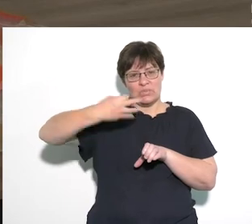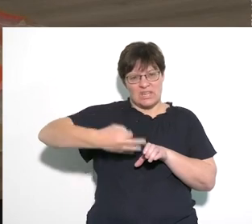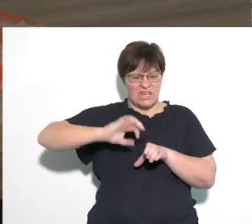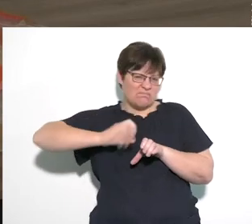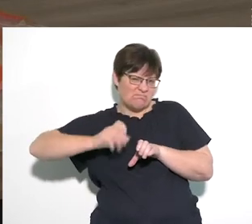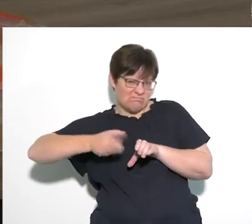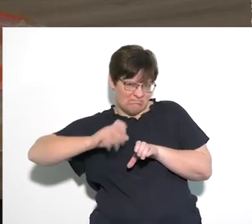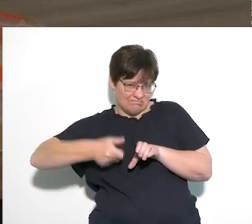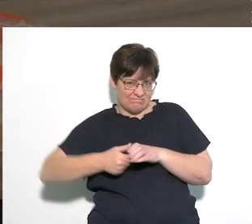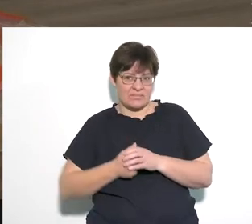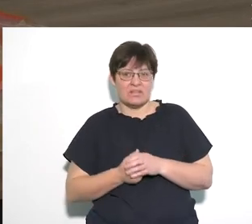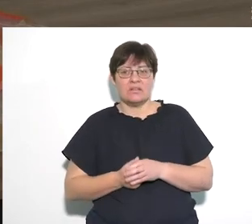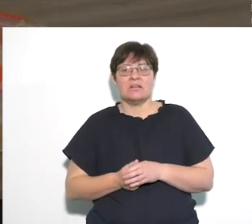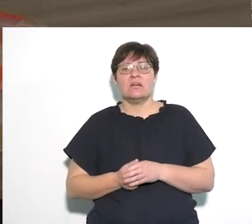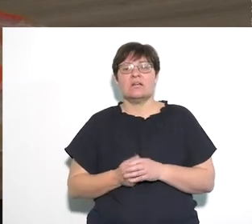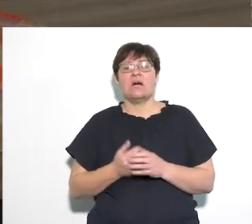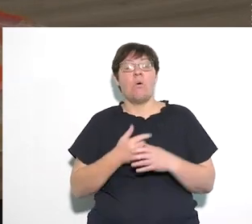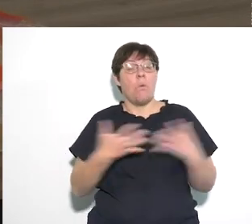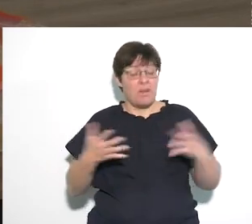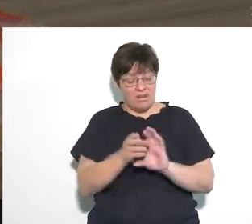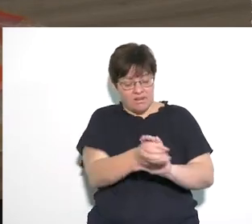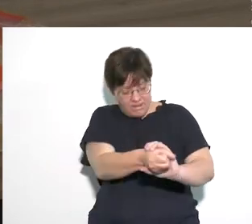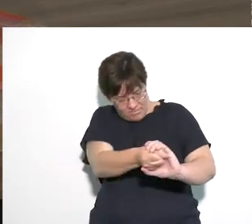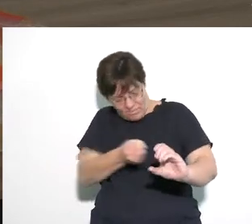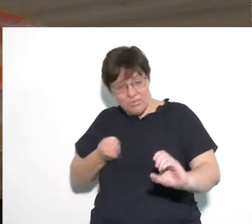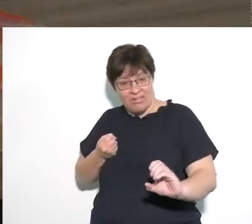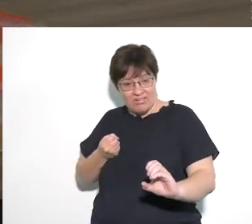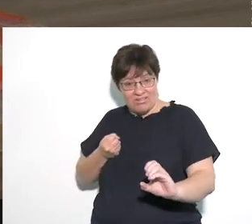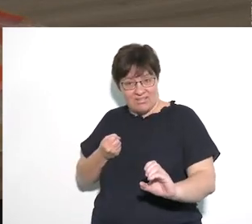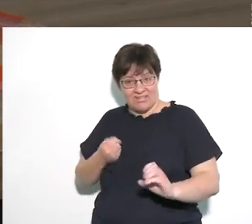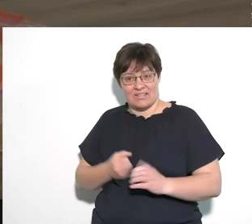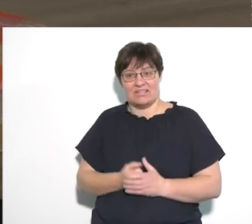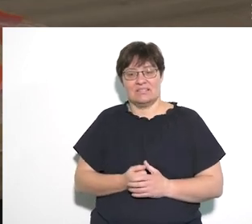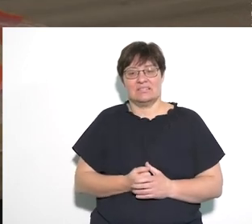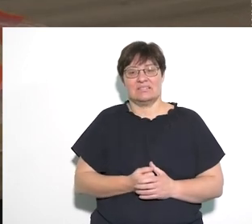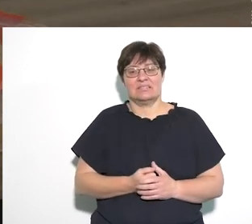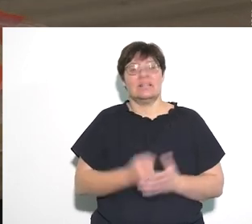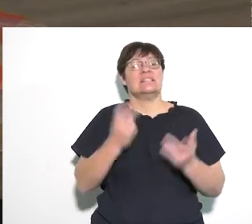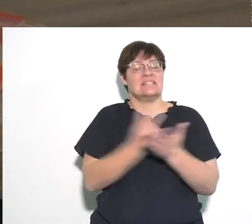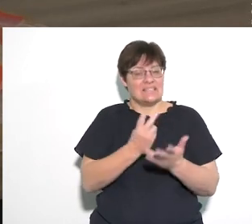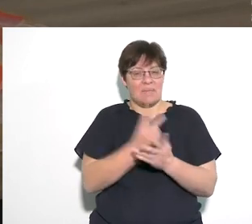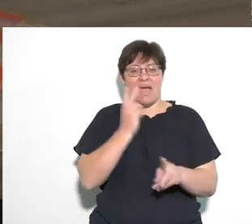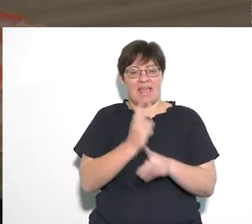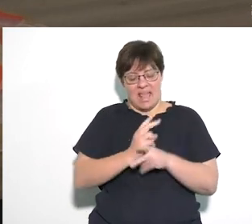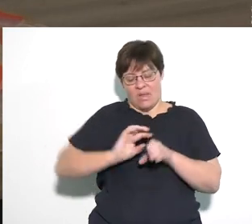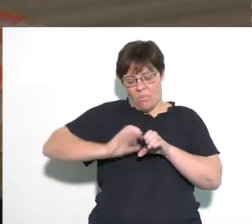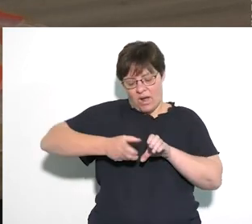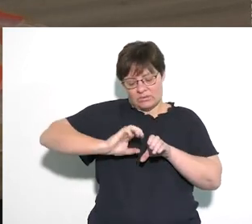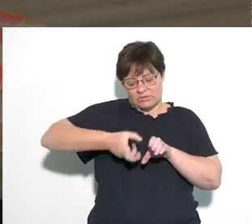1, 2, 3, more or less. Put my hand in the open end, pull the ball through, and do the same